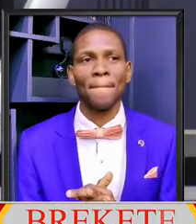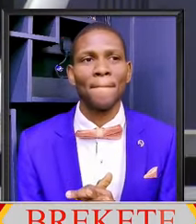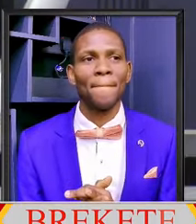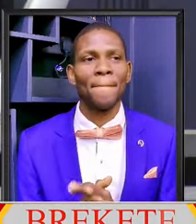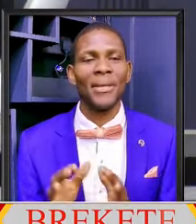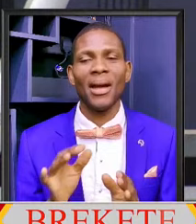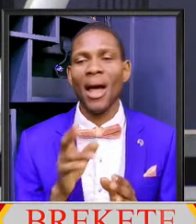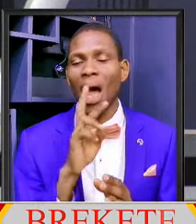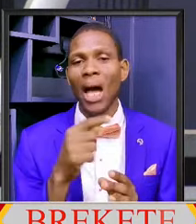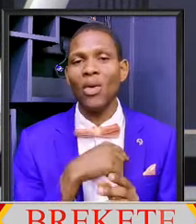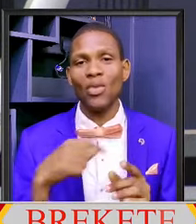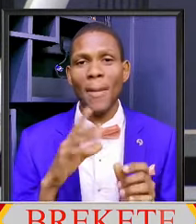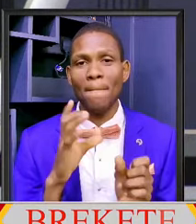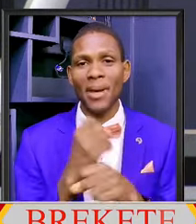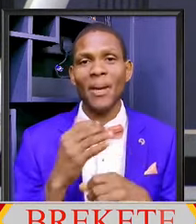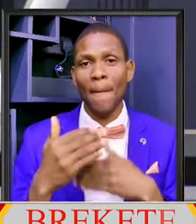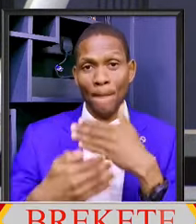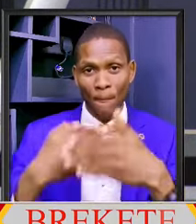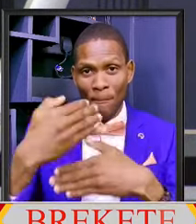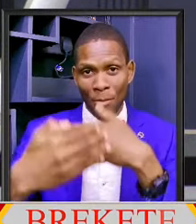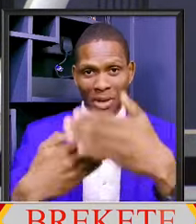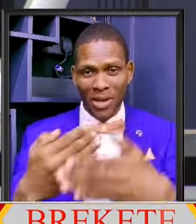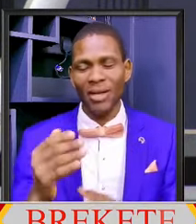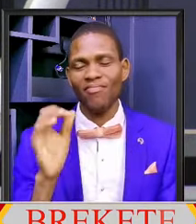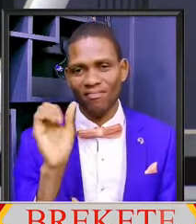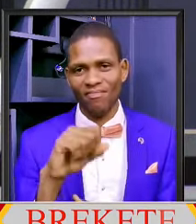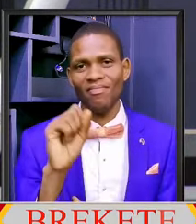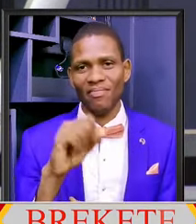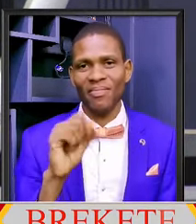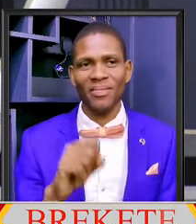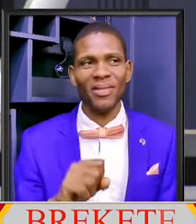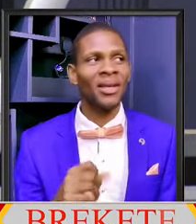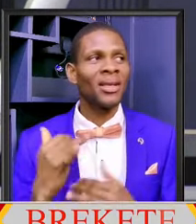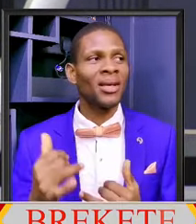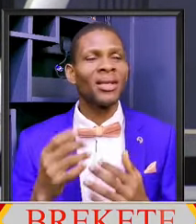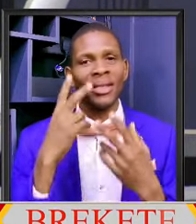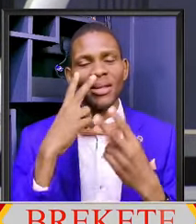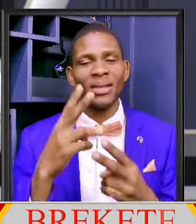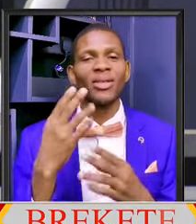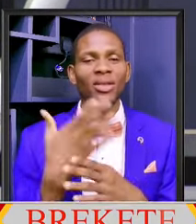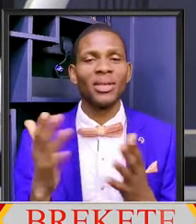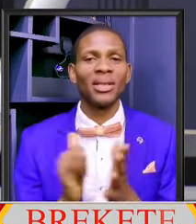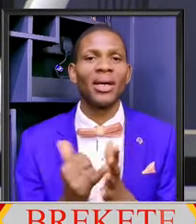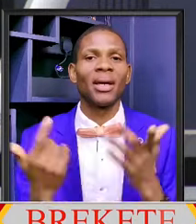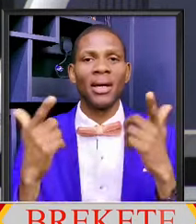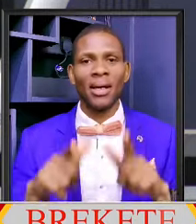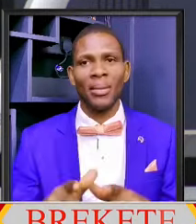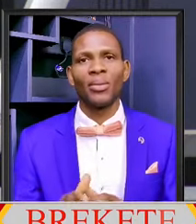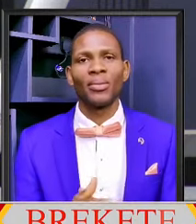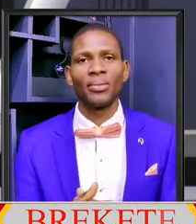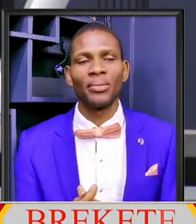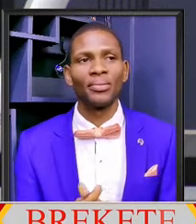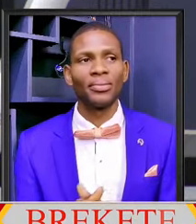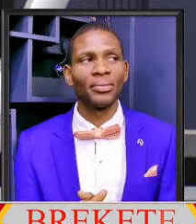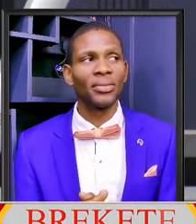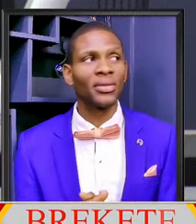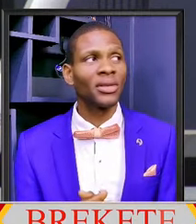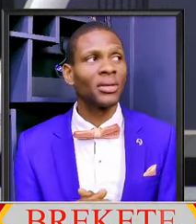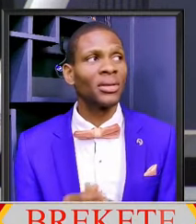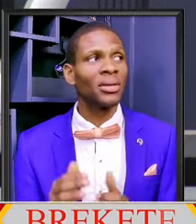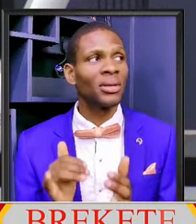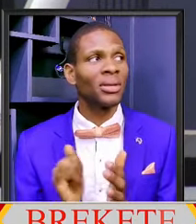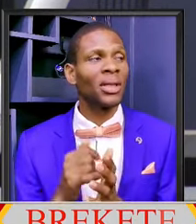Are we making progress? Yes, sir. Now, make we not see something will happen here.